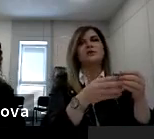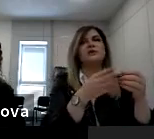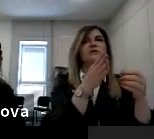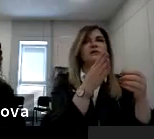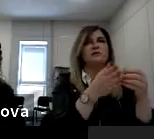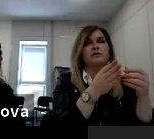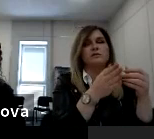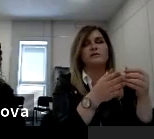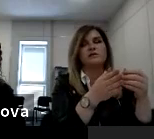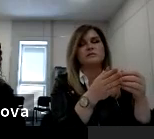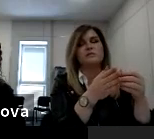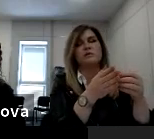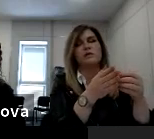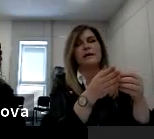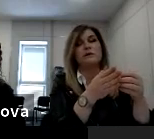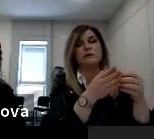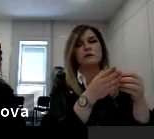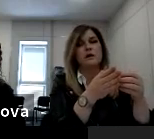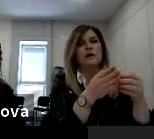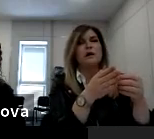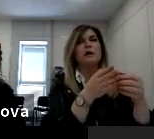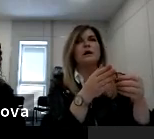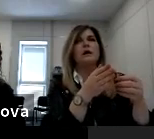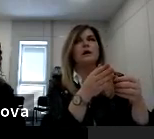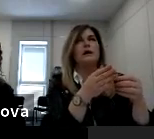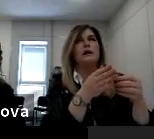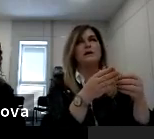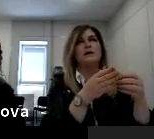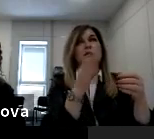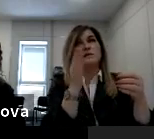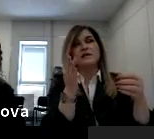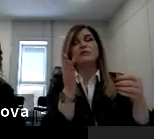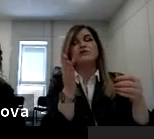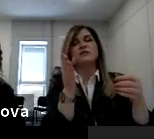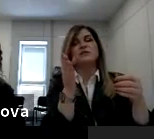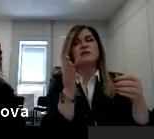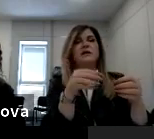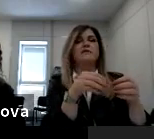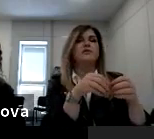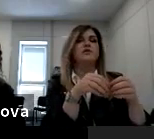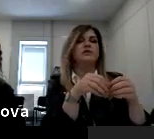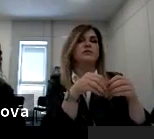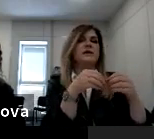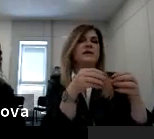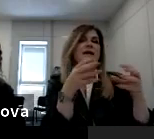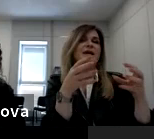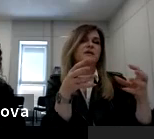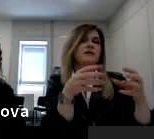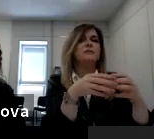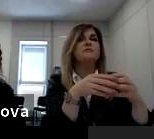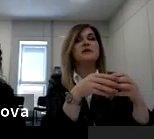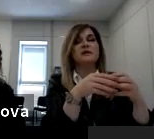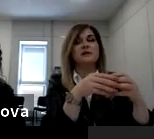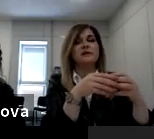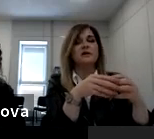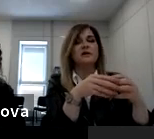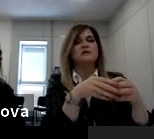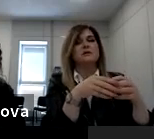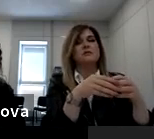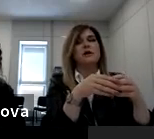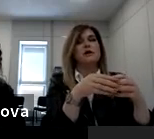the picture even from a very small angle. The same logic is here. If you want to make angle